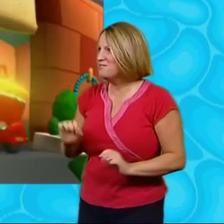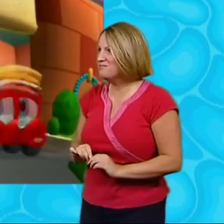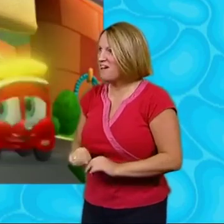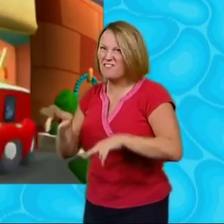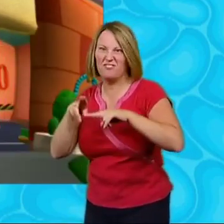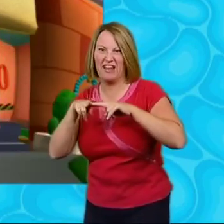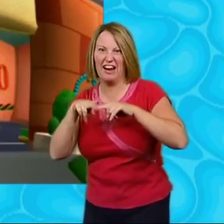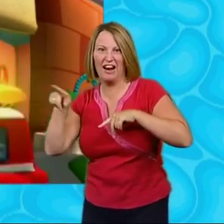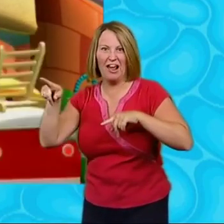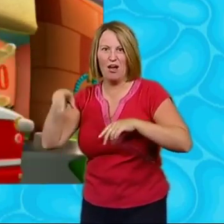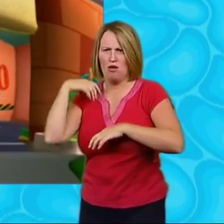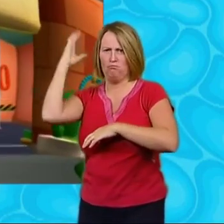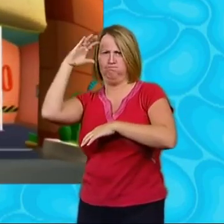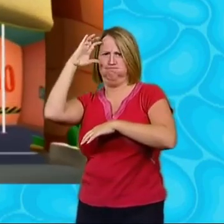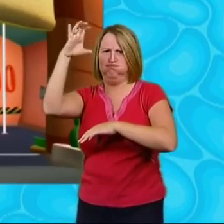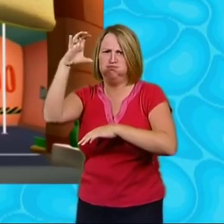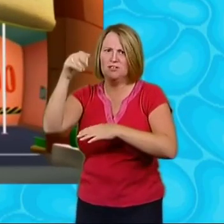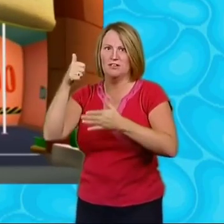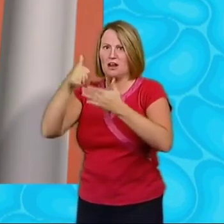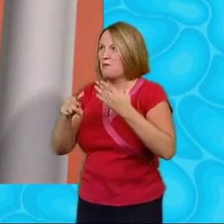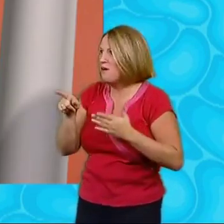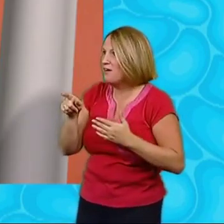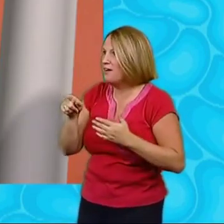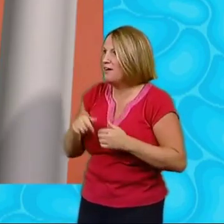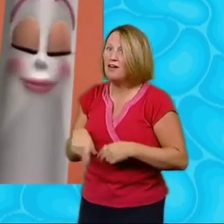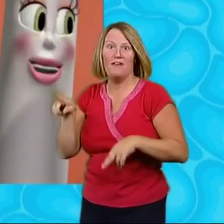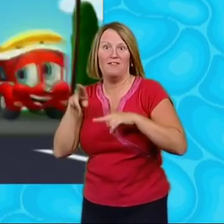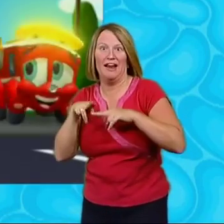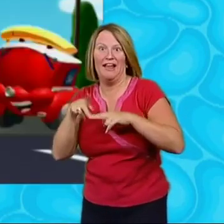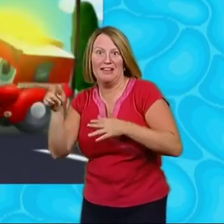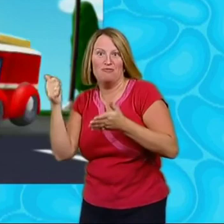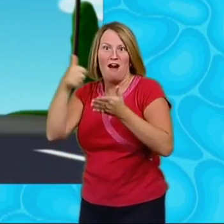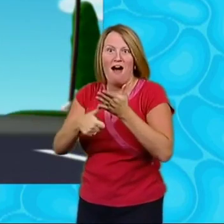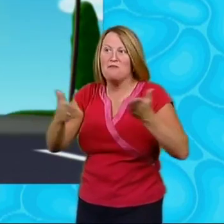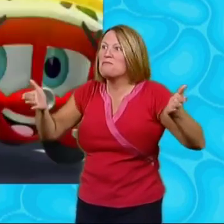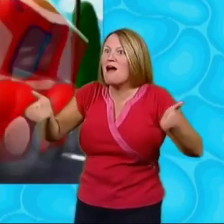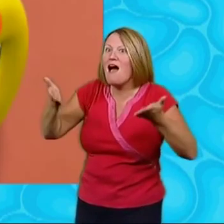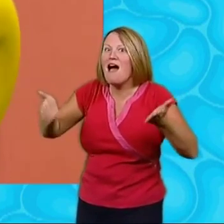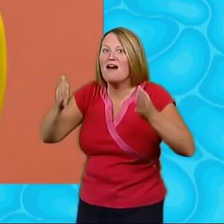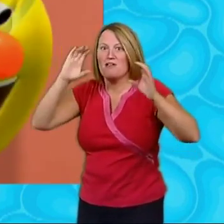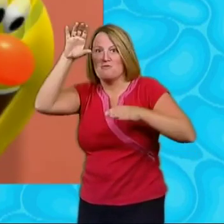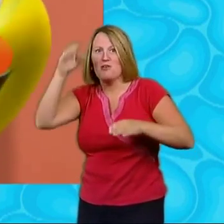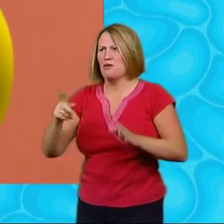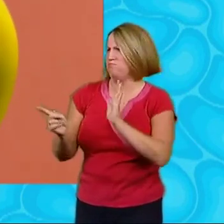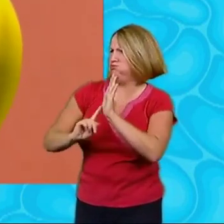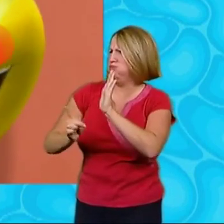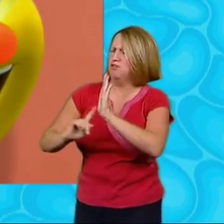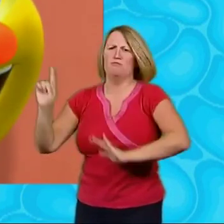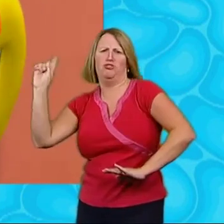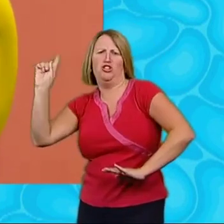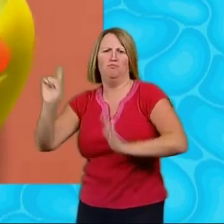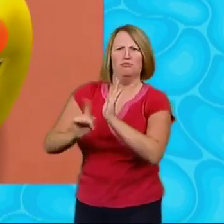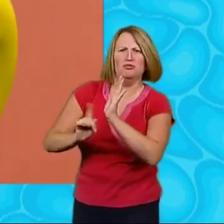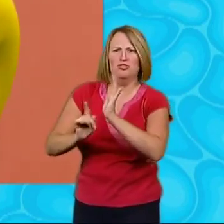engine, here comes Finley, it's time to play. Ring, ring, ring, somebody's calling. Clang, clang, clang,